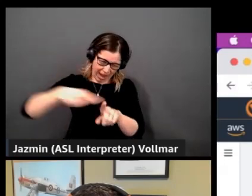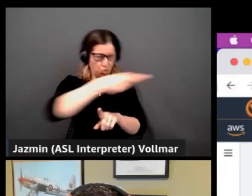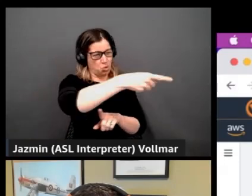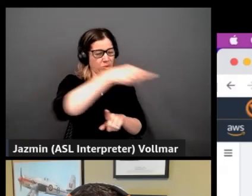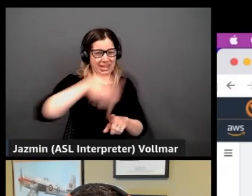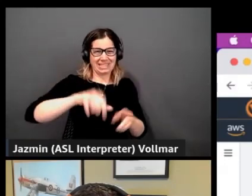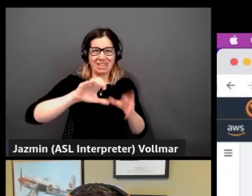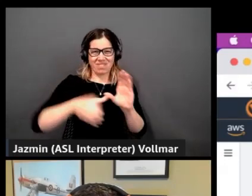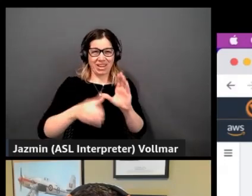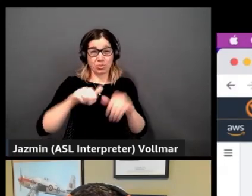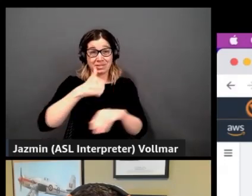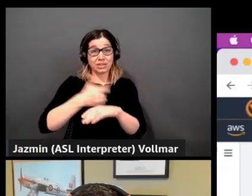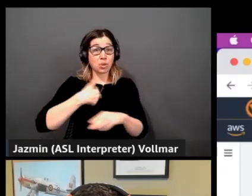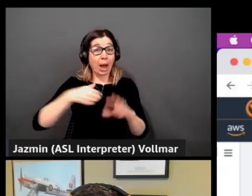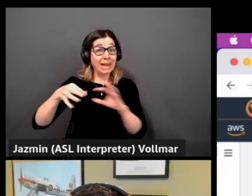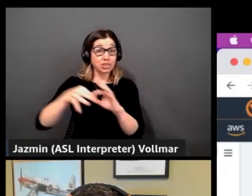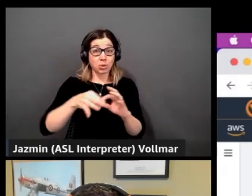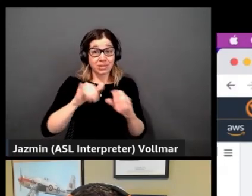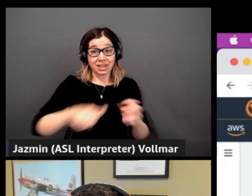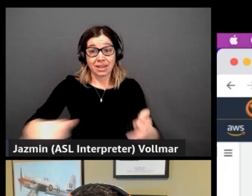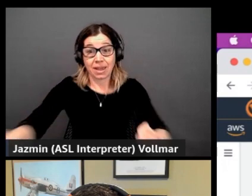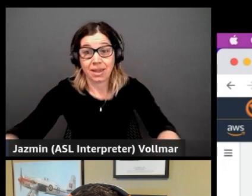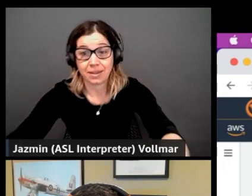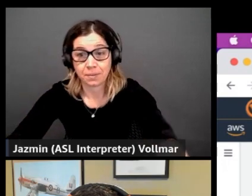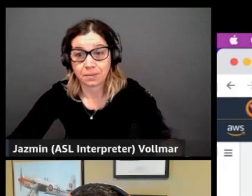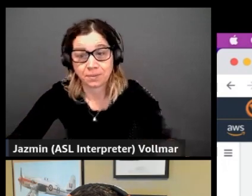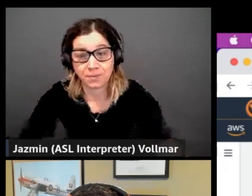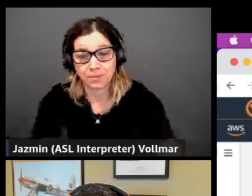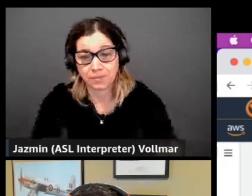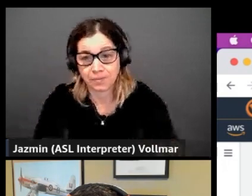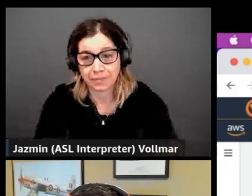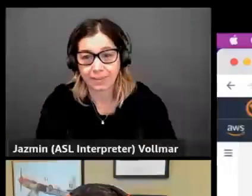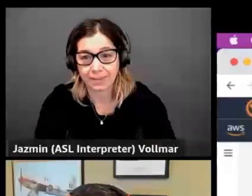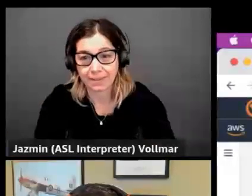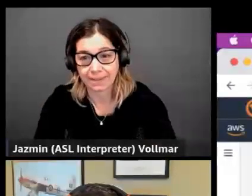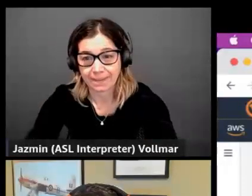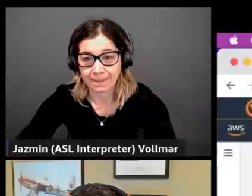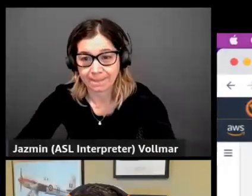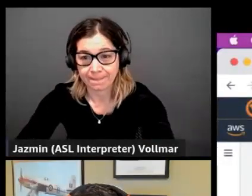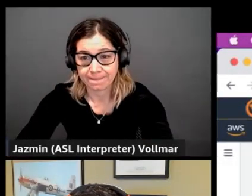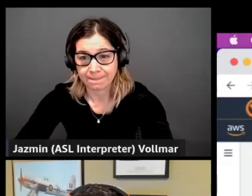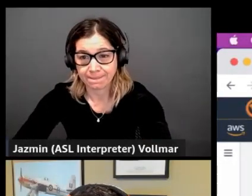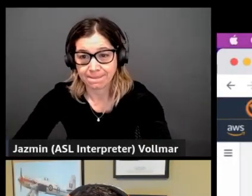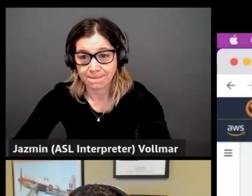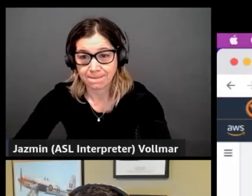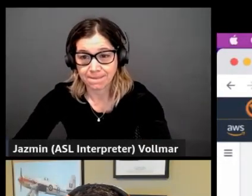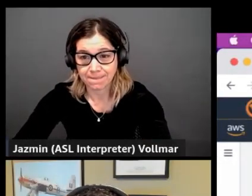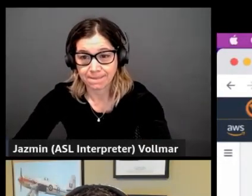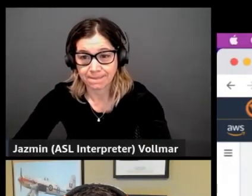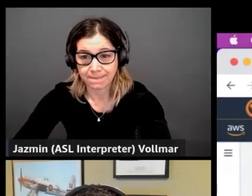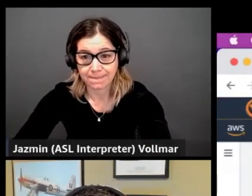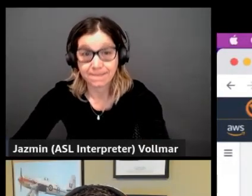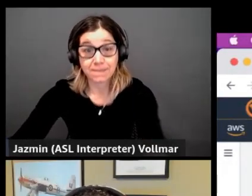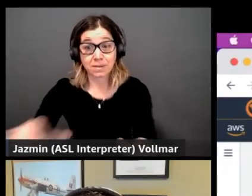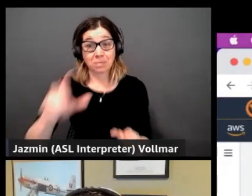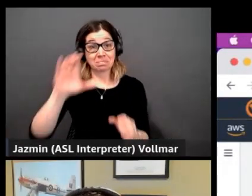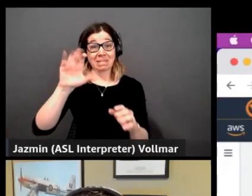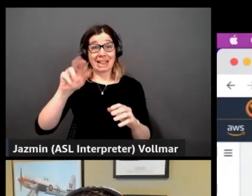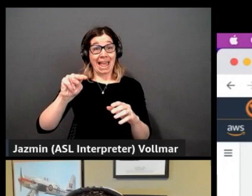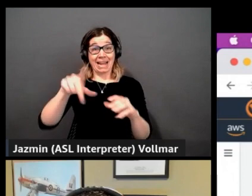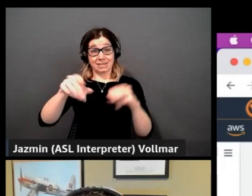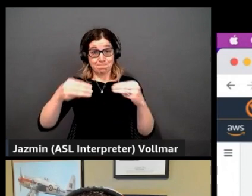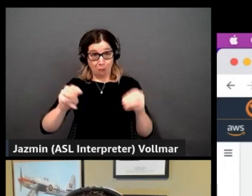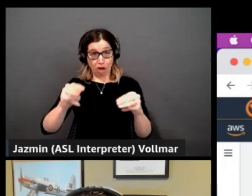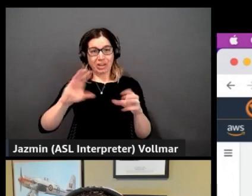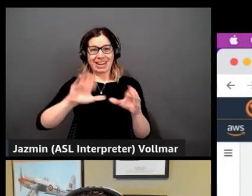do is I associate that. So say I take Glenn's marketing or Acme. So in this case, or Glenn's marketing config set.